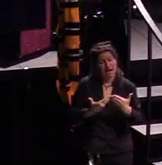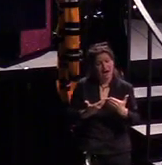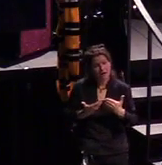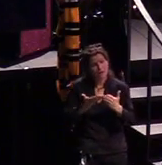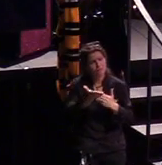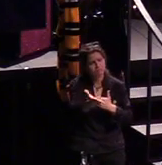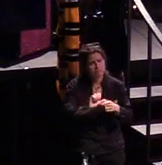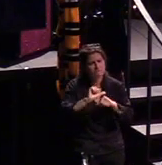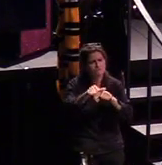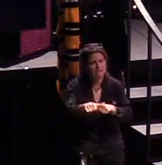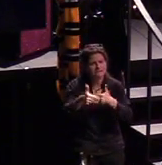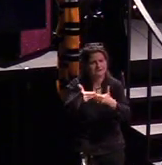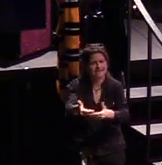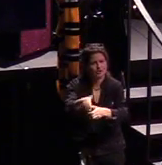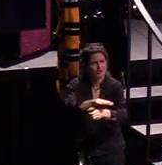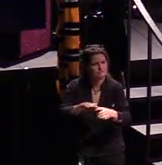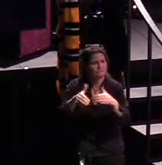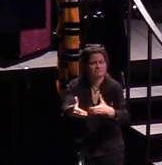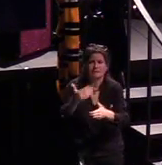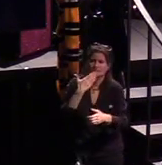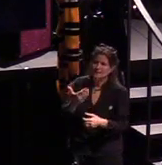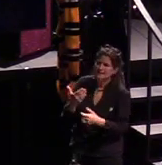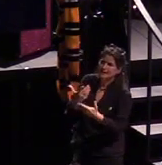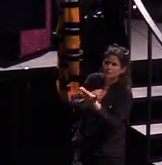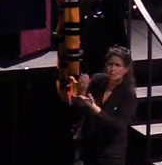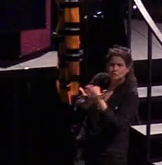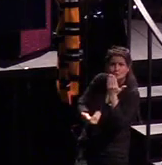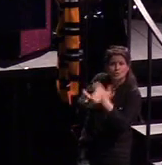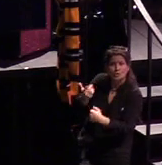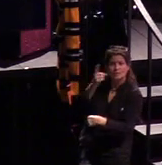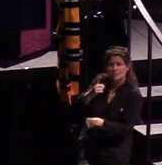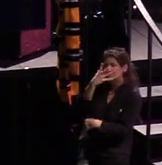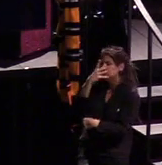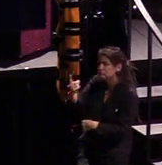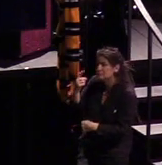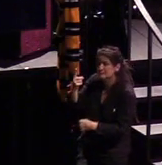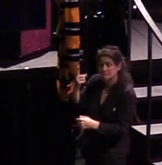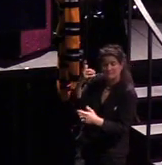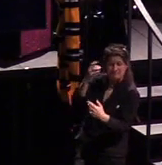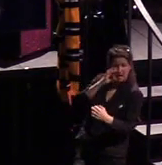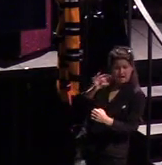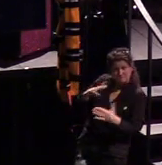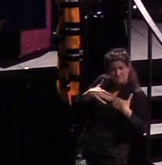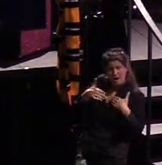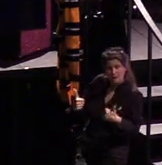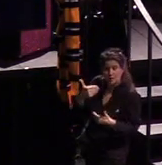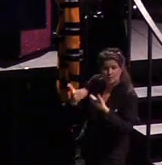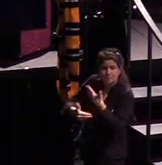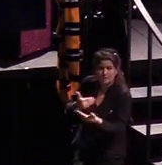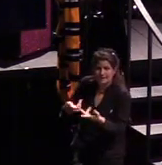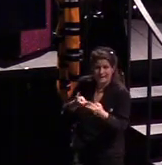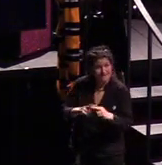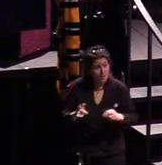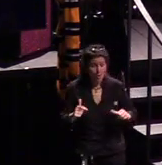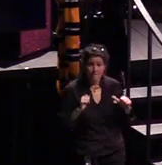talk to new people find out who they are check in with how they're doing and if you're up for it tell them